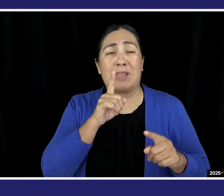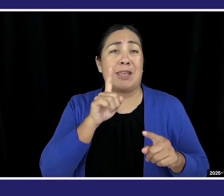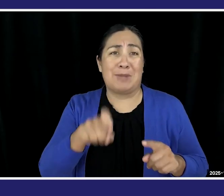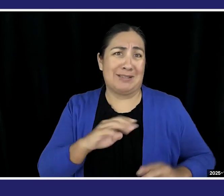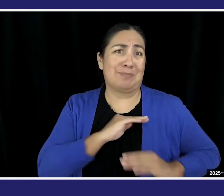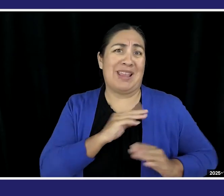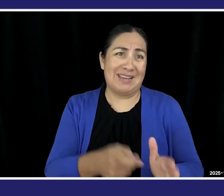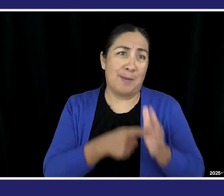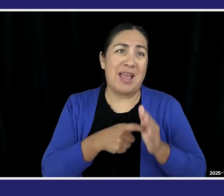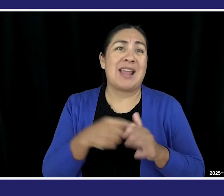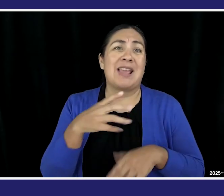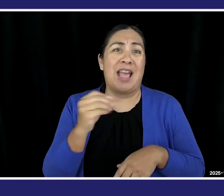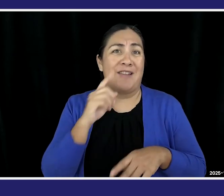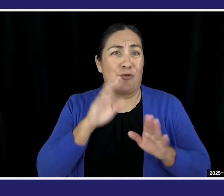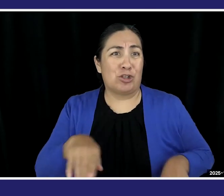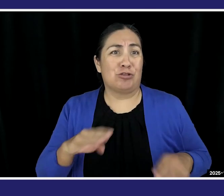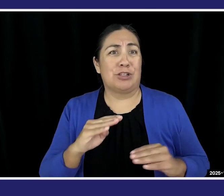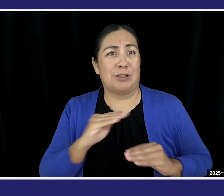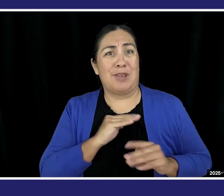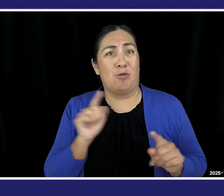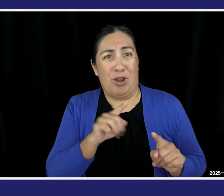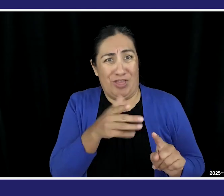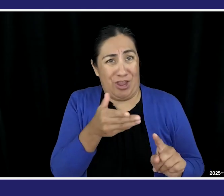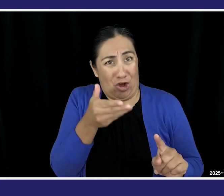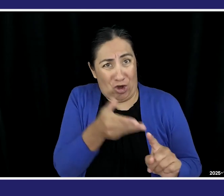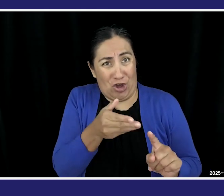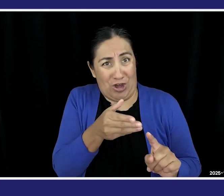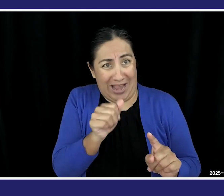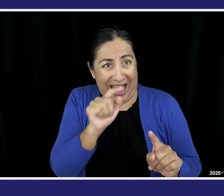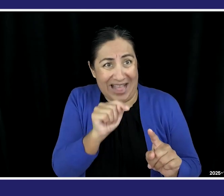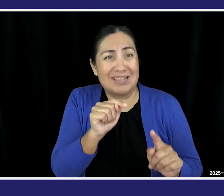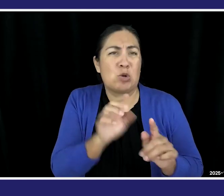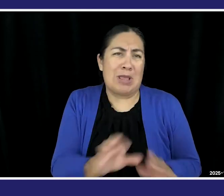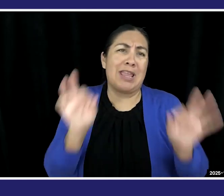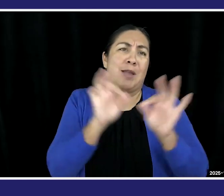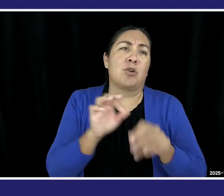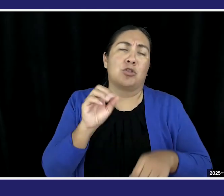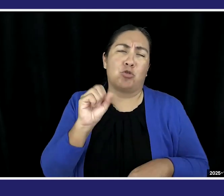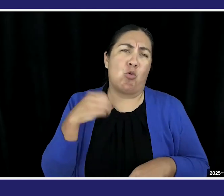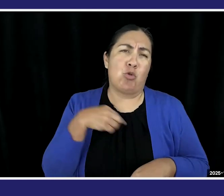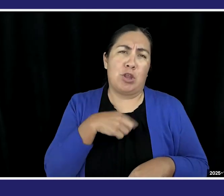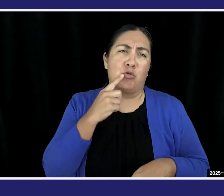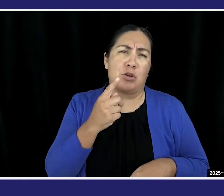So wanting to encourage CDPH to investigate and see what other opportunities there are to really invest in our schools.